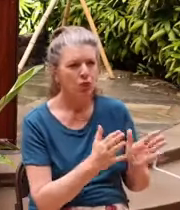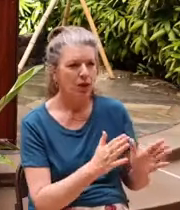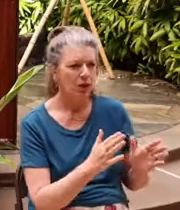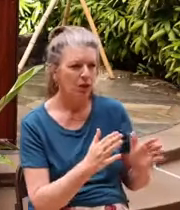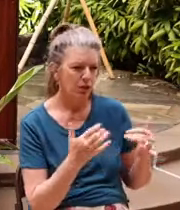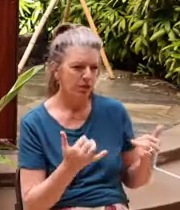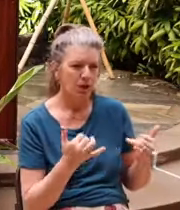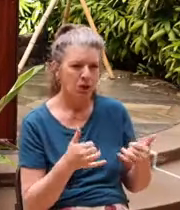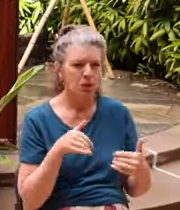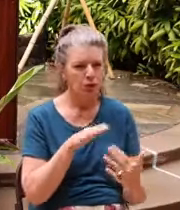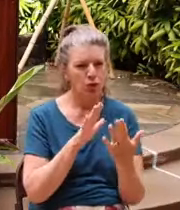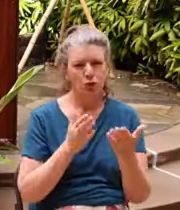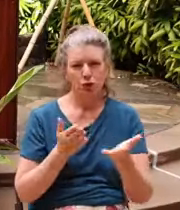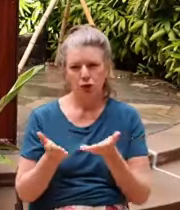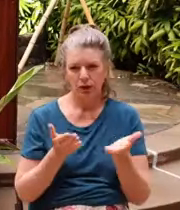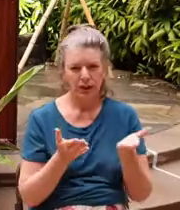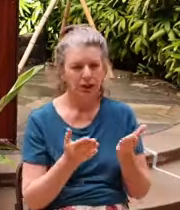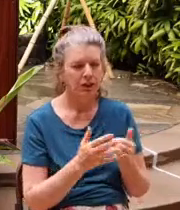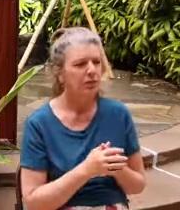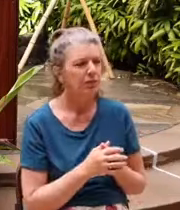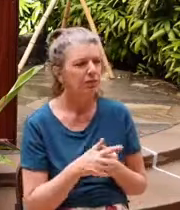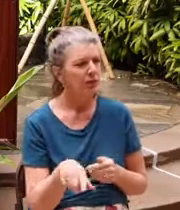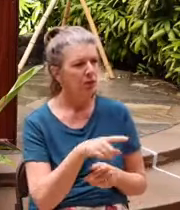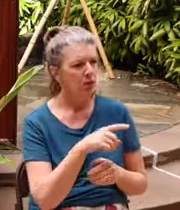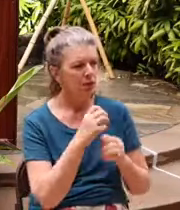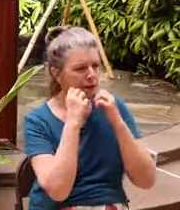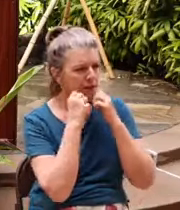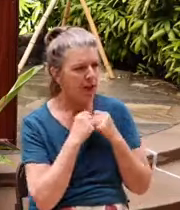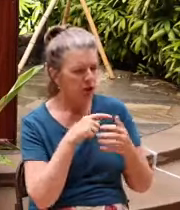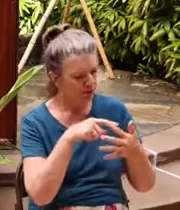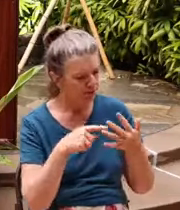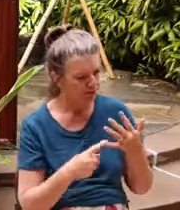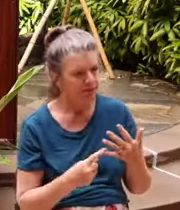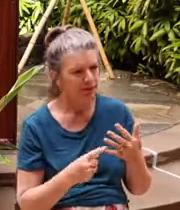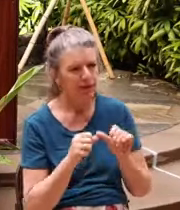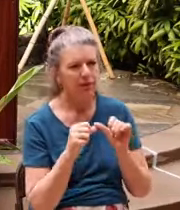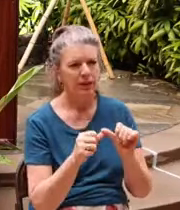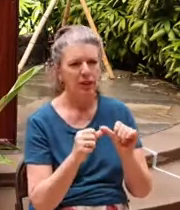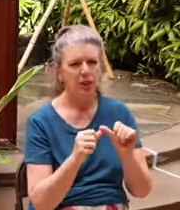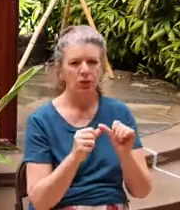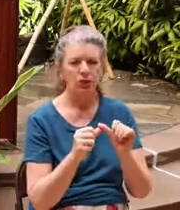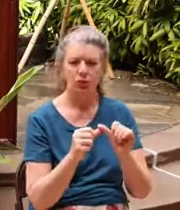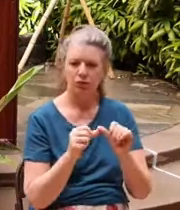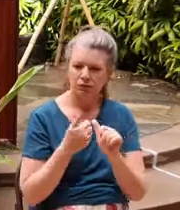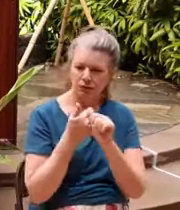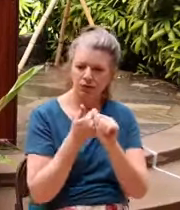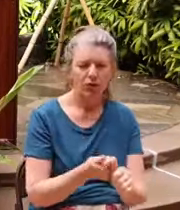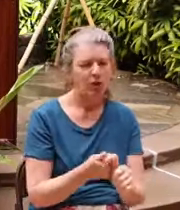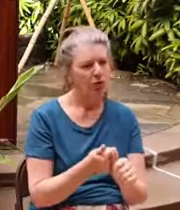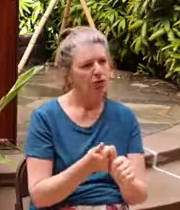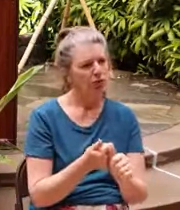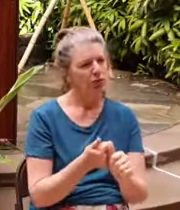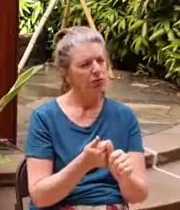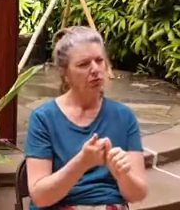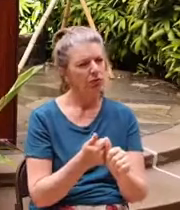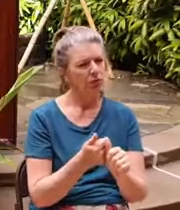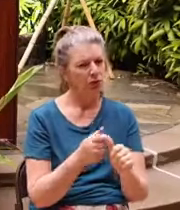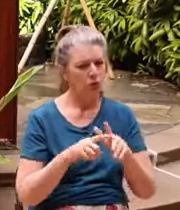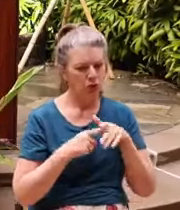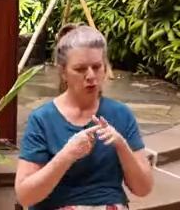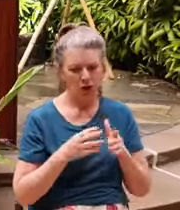to services. These values will continue to be our compass as we start and finish